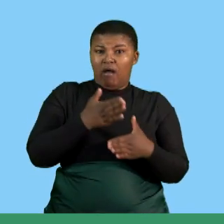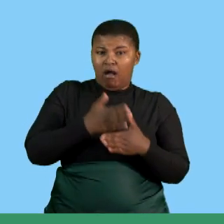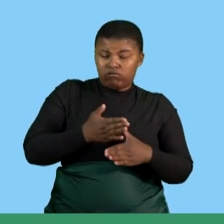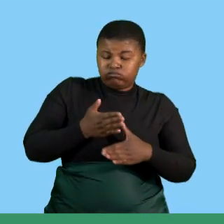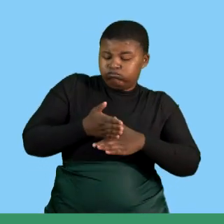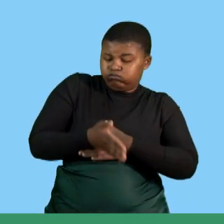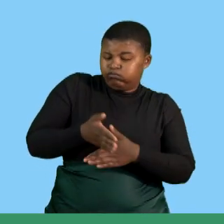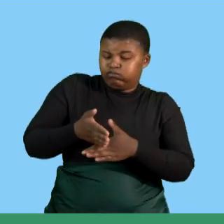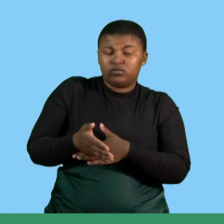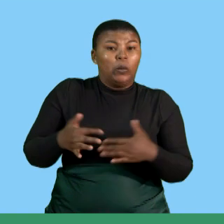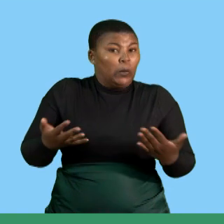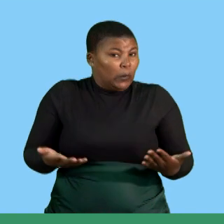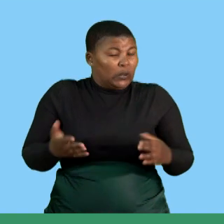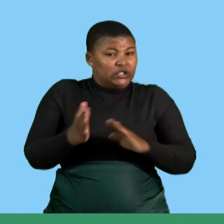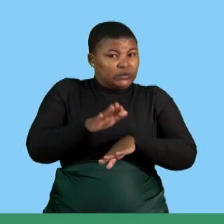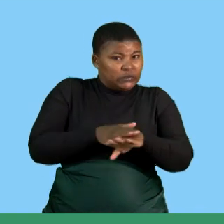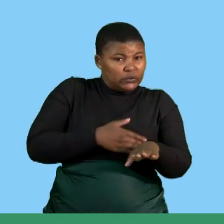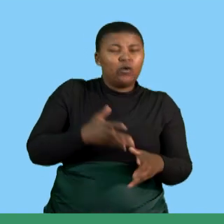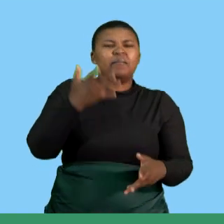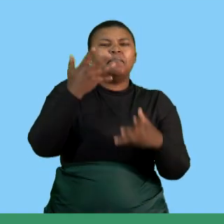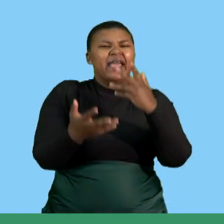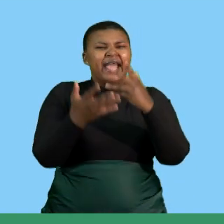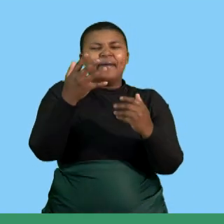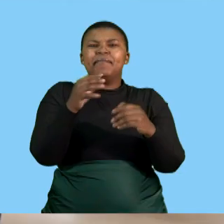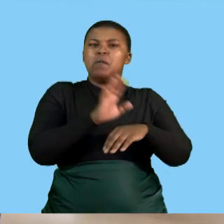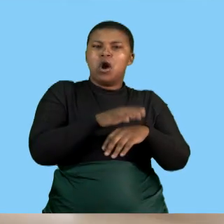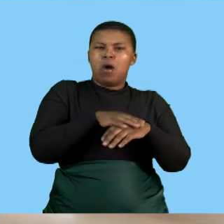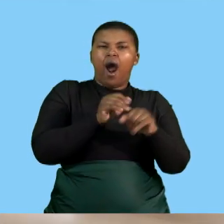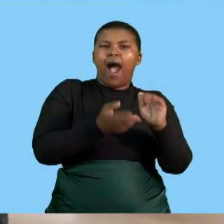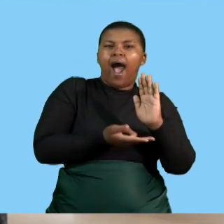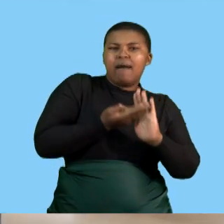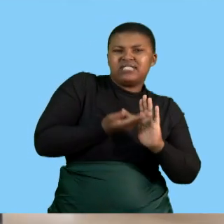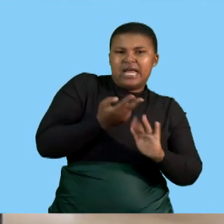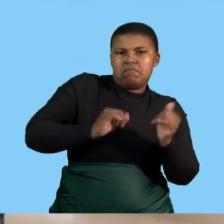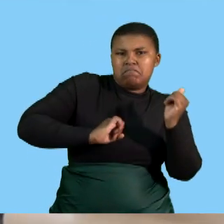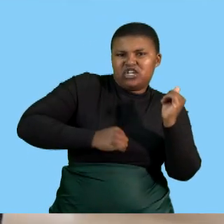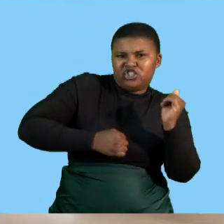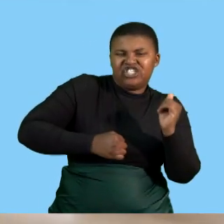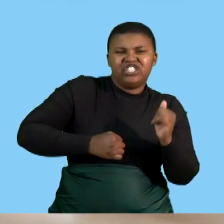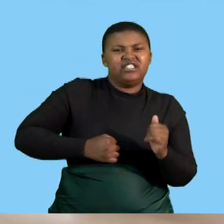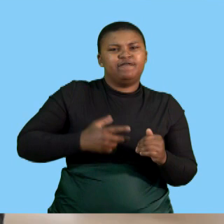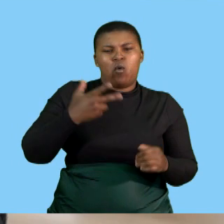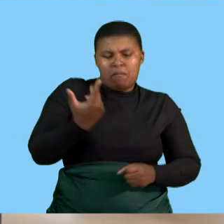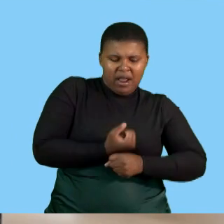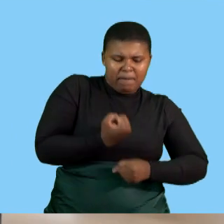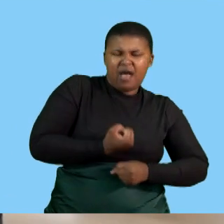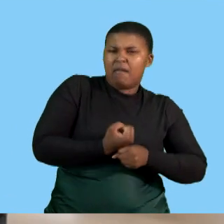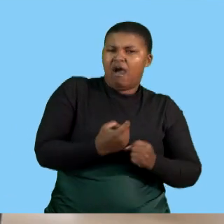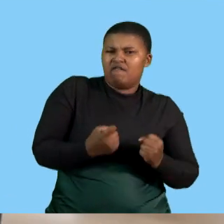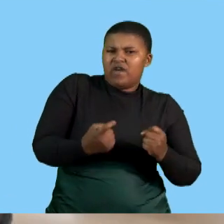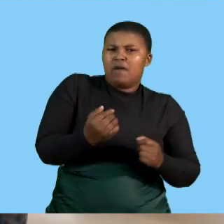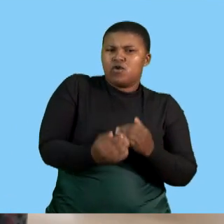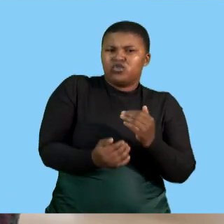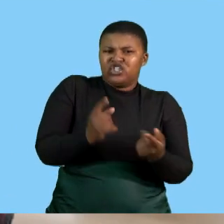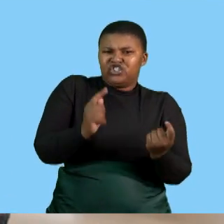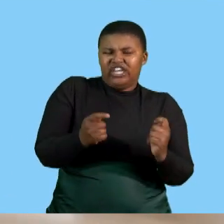productivity level of the business, if there is new developments in the machinery they use in their production process, for example, or